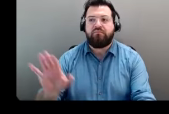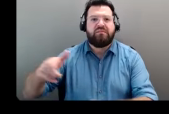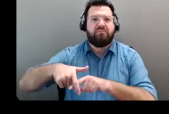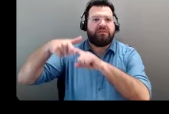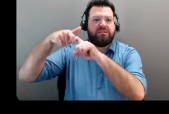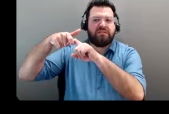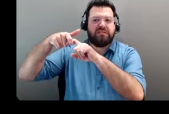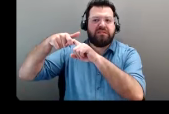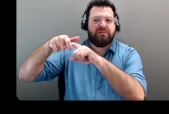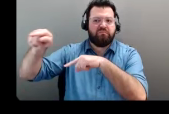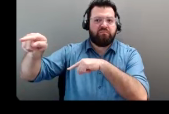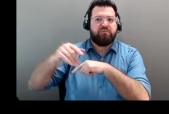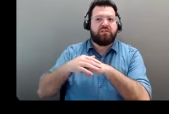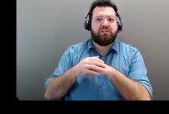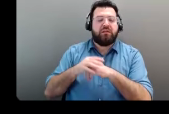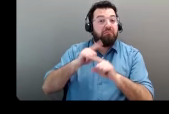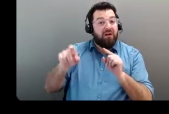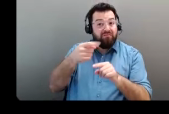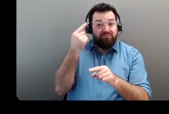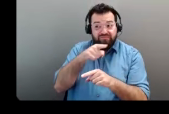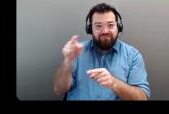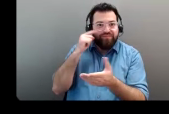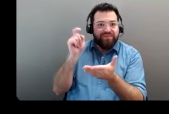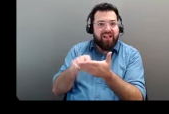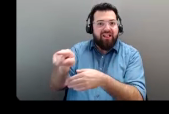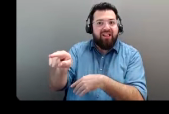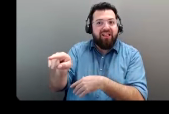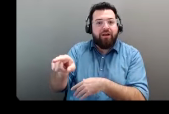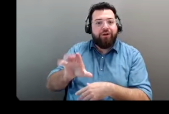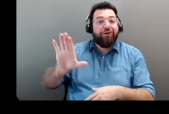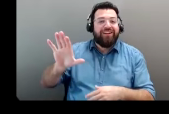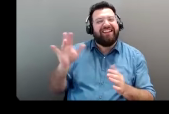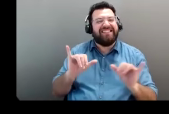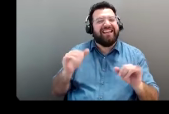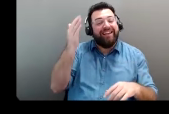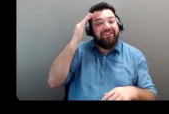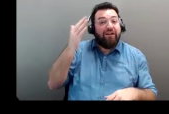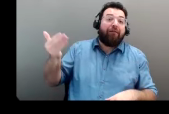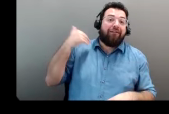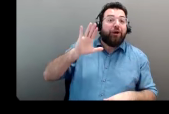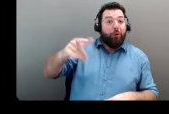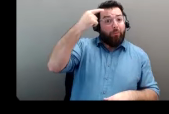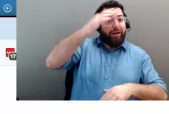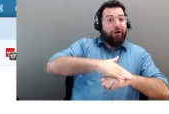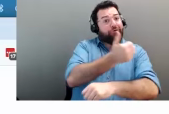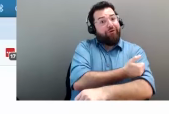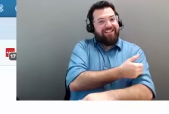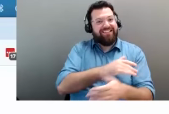there. But as you can see, like, it's like your brain on AI, right? Like Your brain on drugs.